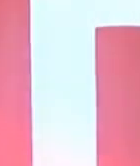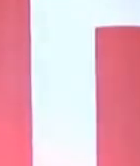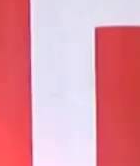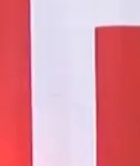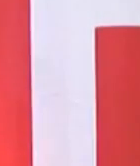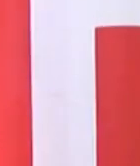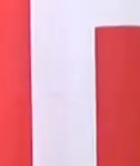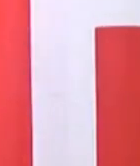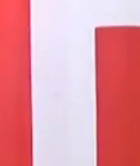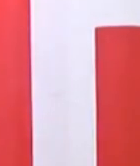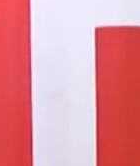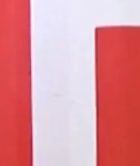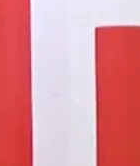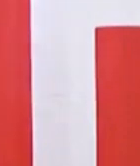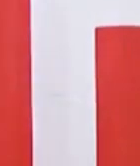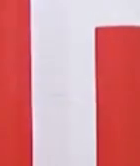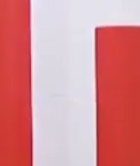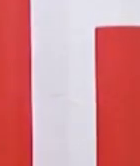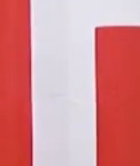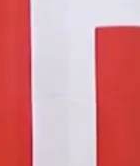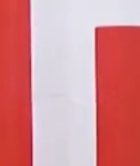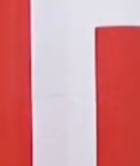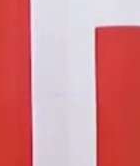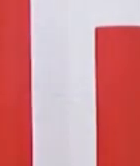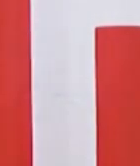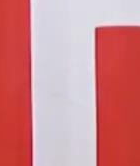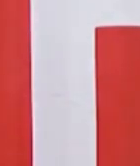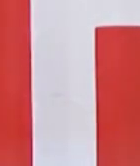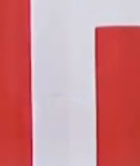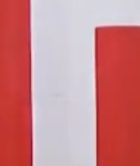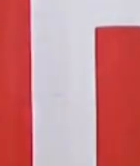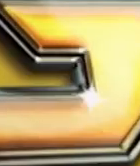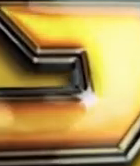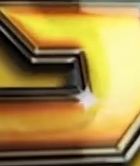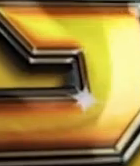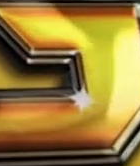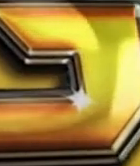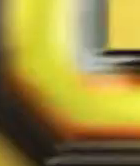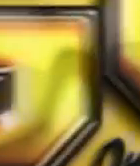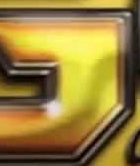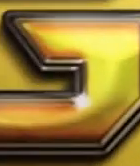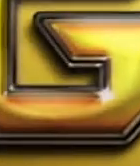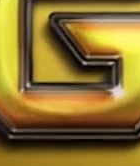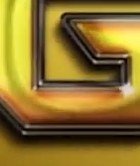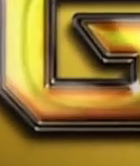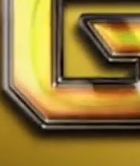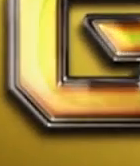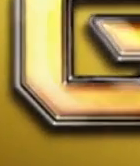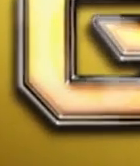Hi, I'm Ini from Raki Raki. I love Gold FM, only the classic hits. Gold FM, only the classic hits.